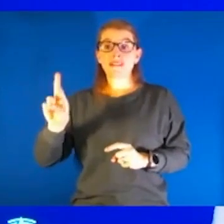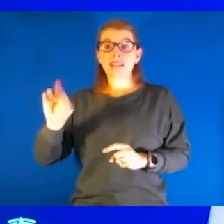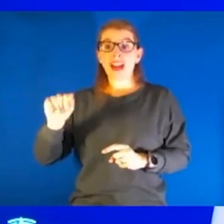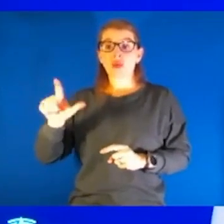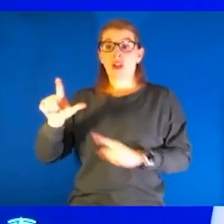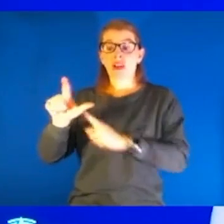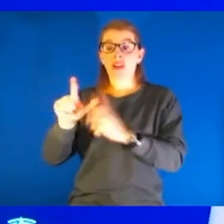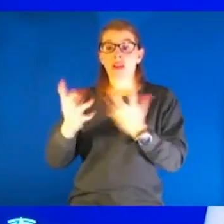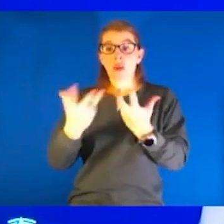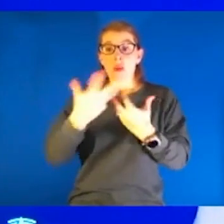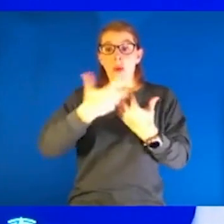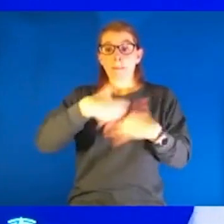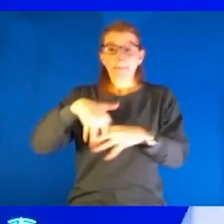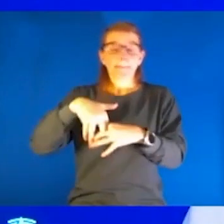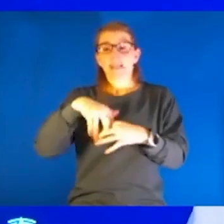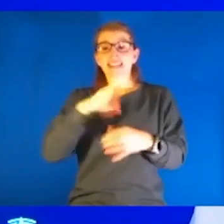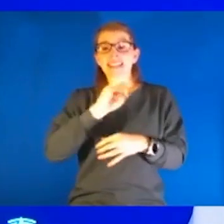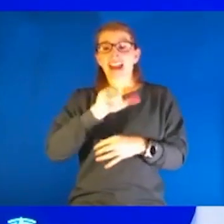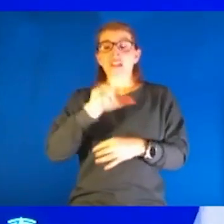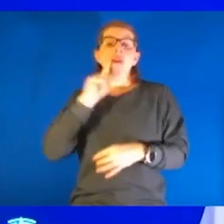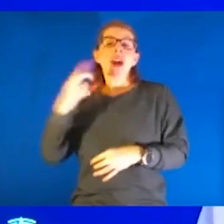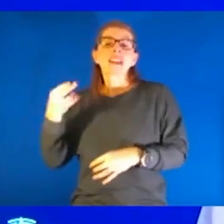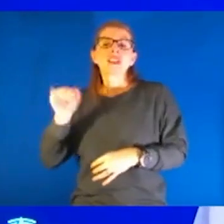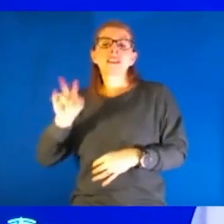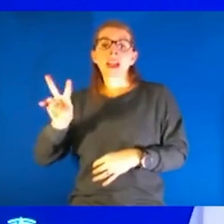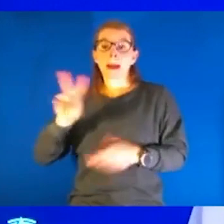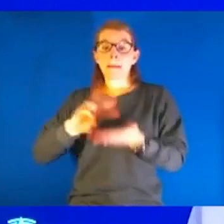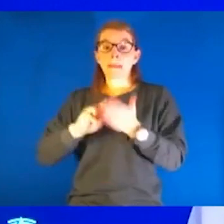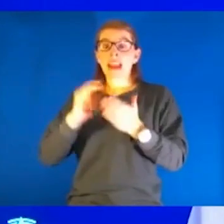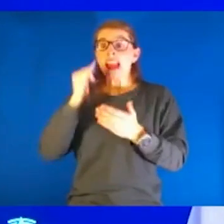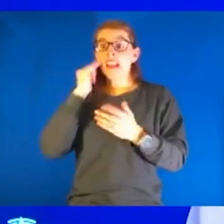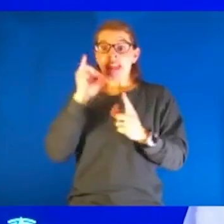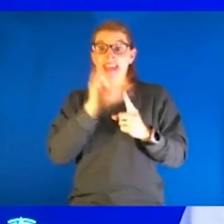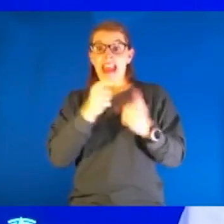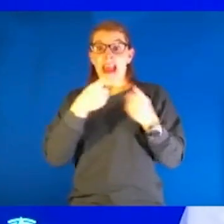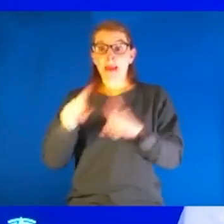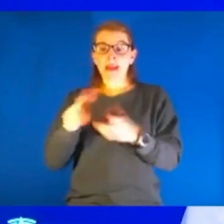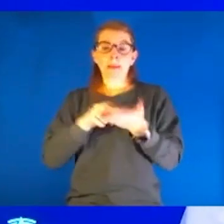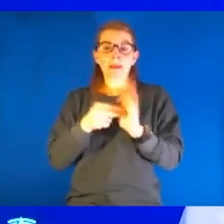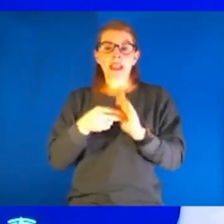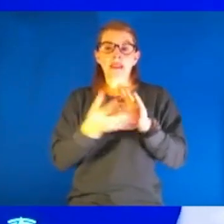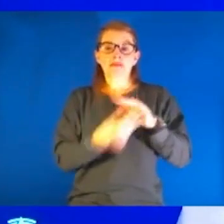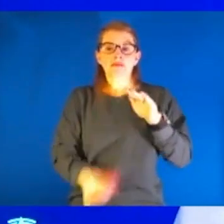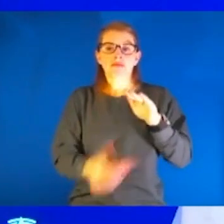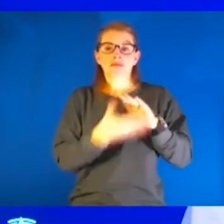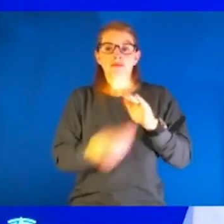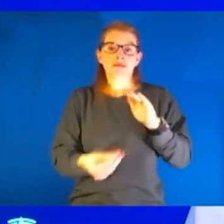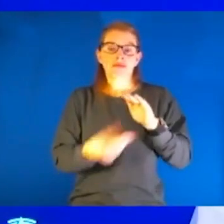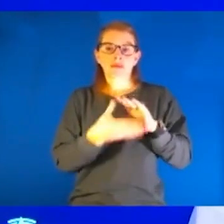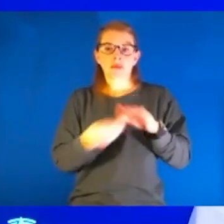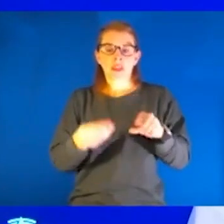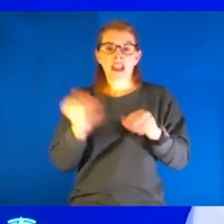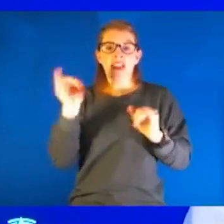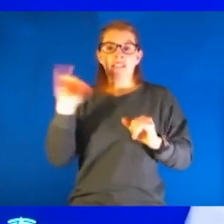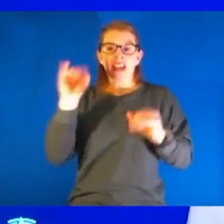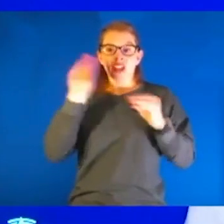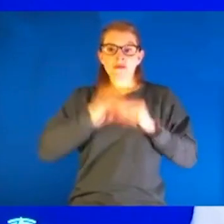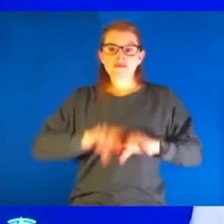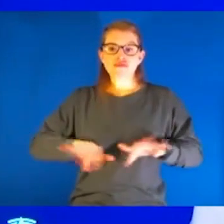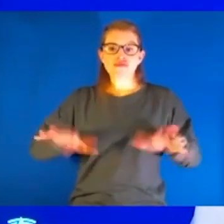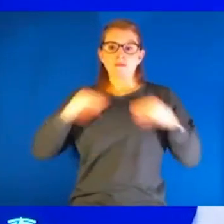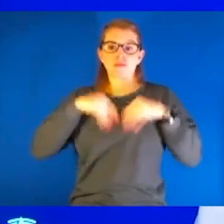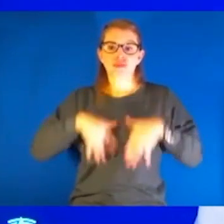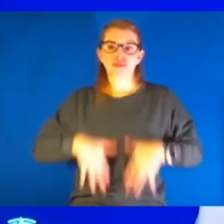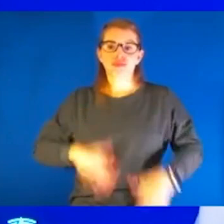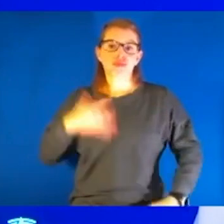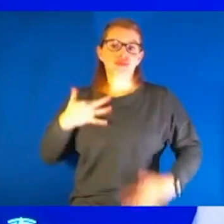and once that starts, you start that viral replication cycle, and then that's what infection is. And so it's very difficult. You really need